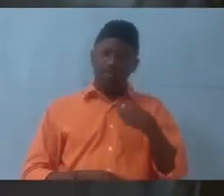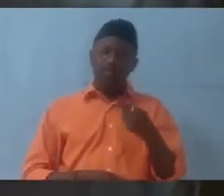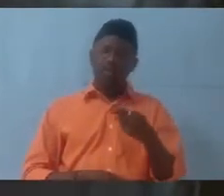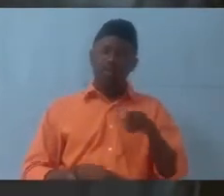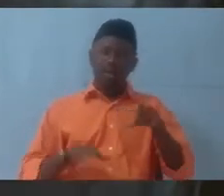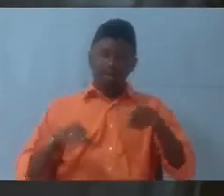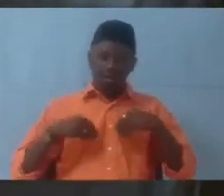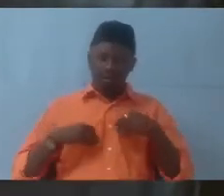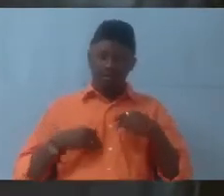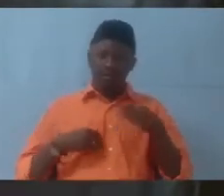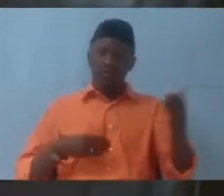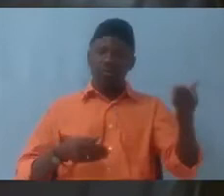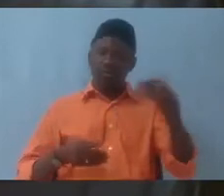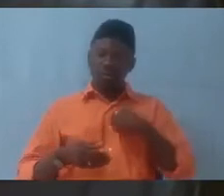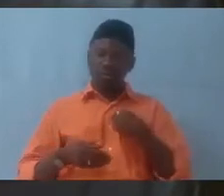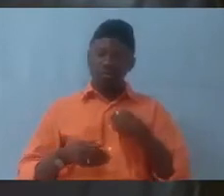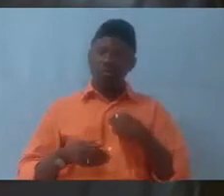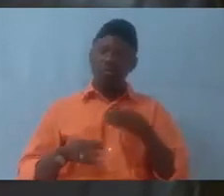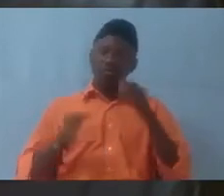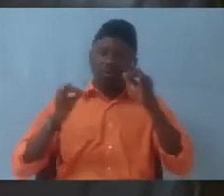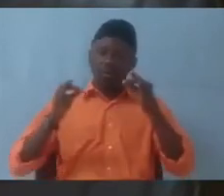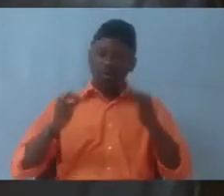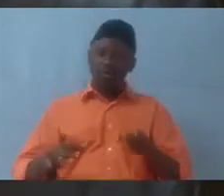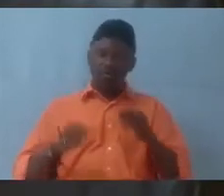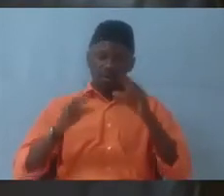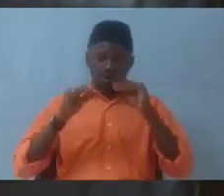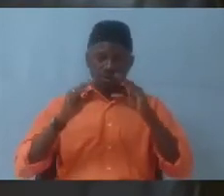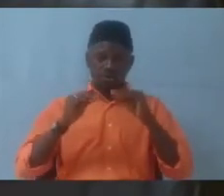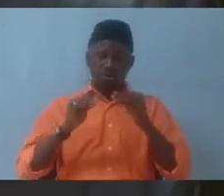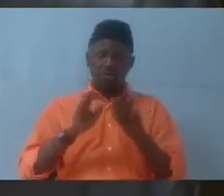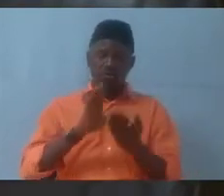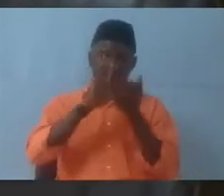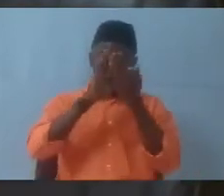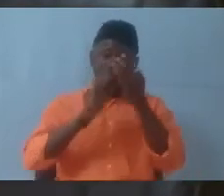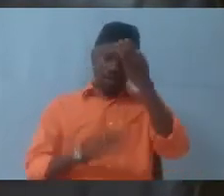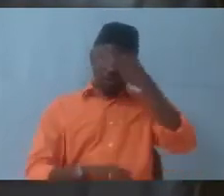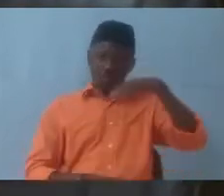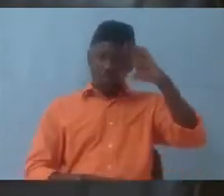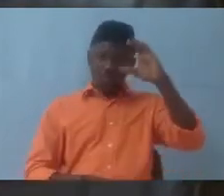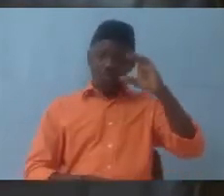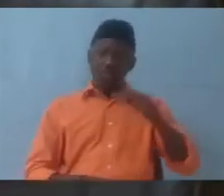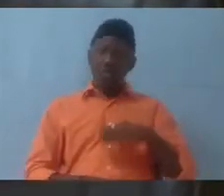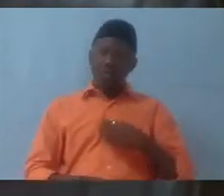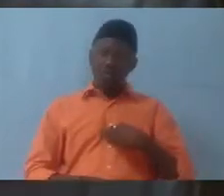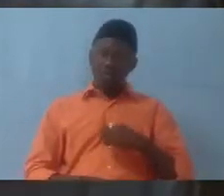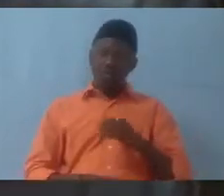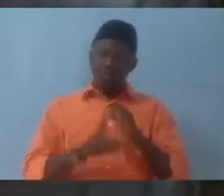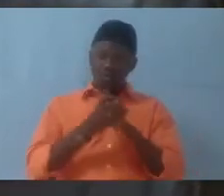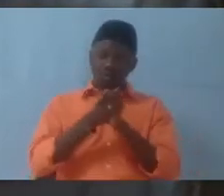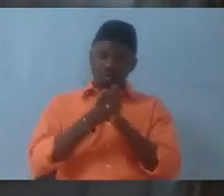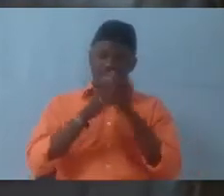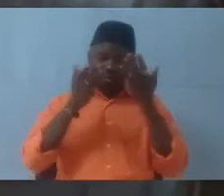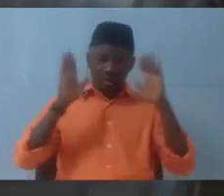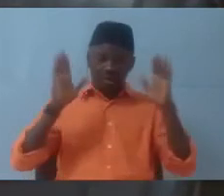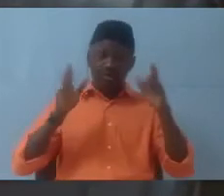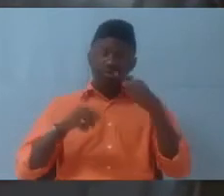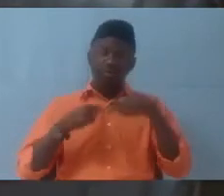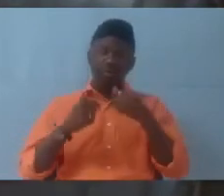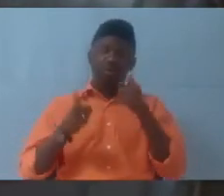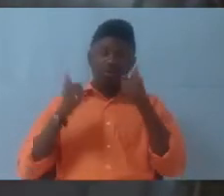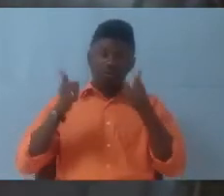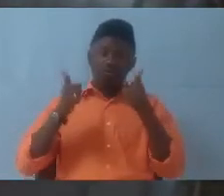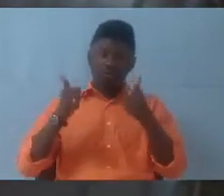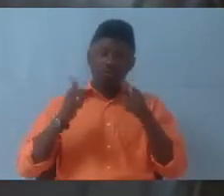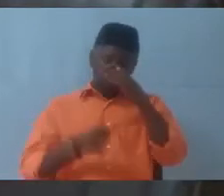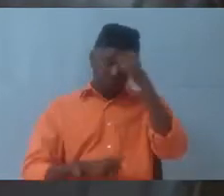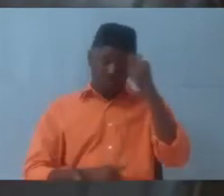commission. Jerejef li nga ñew pour joxe sa sédé ci kanam commission bi. I want to commend you for the good work that you have done. Ma ngi la